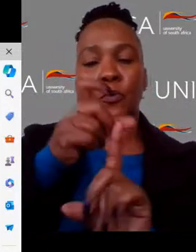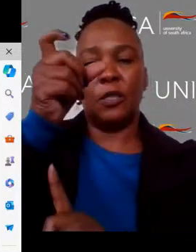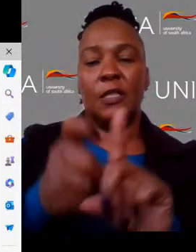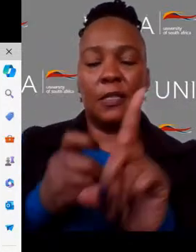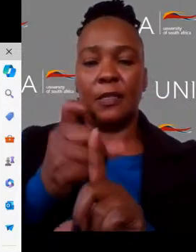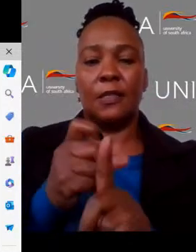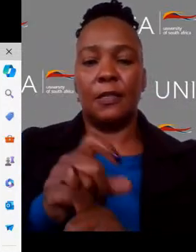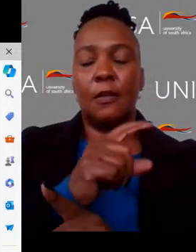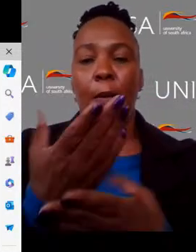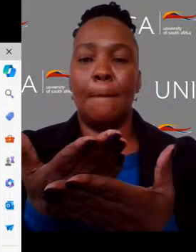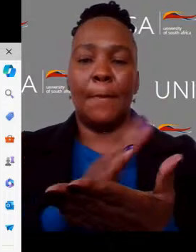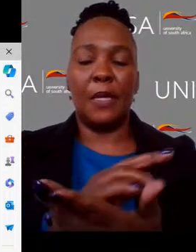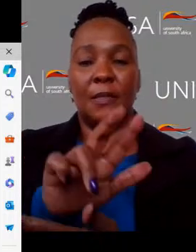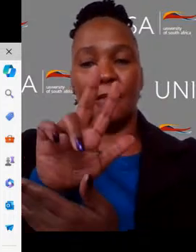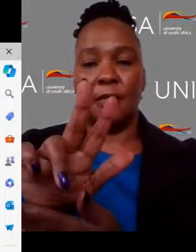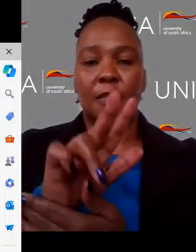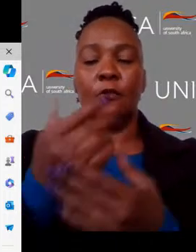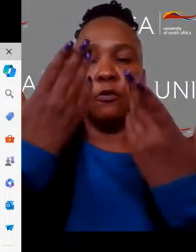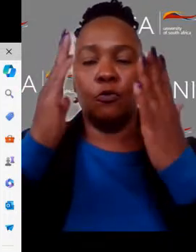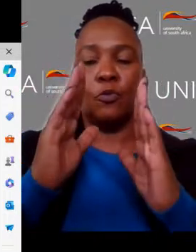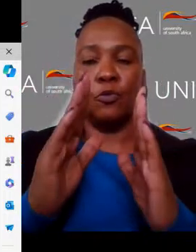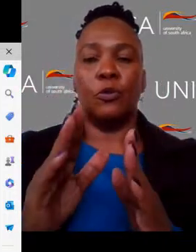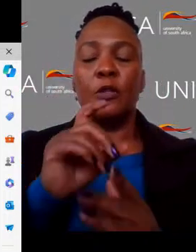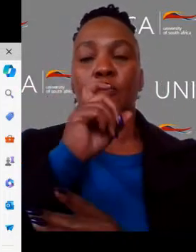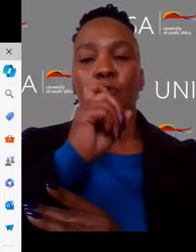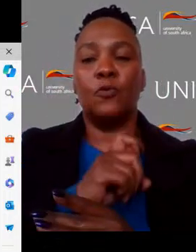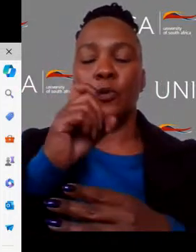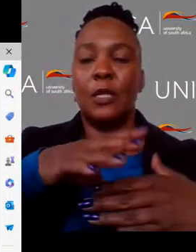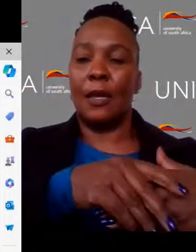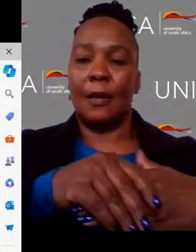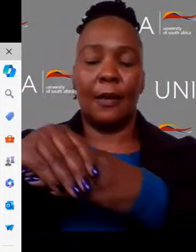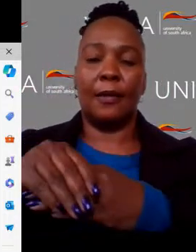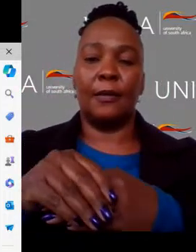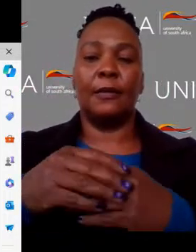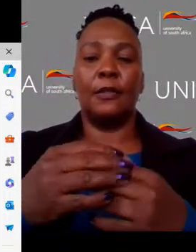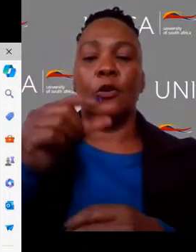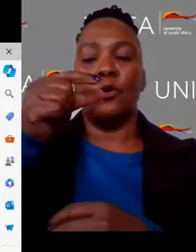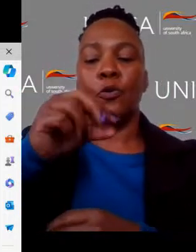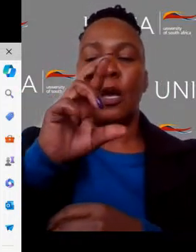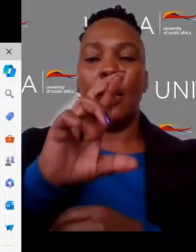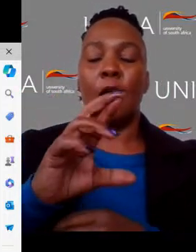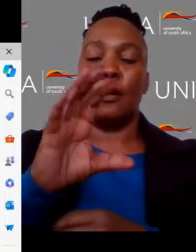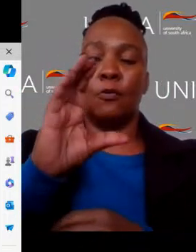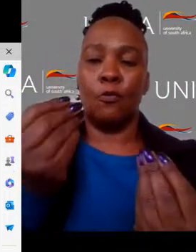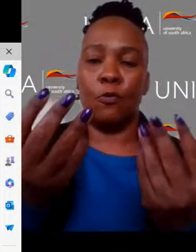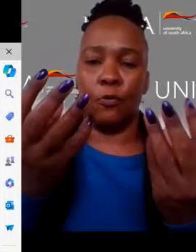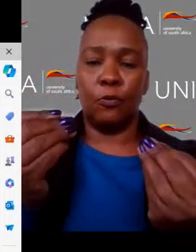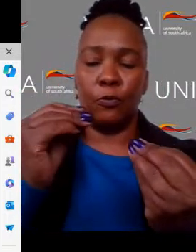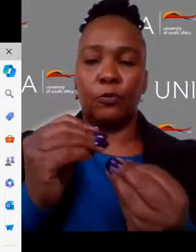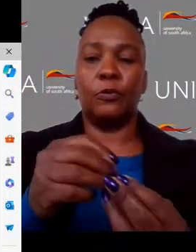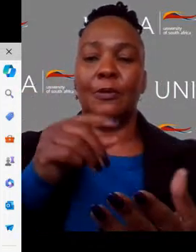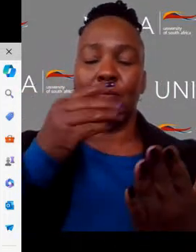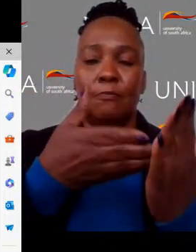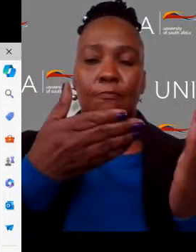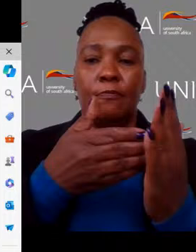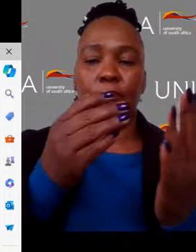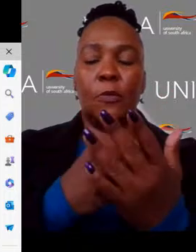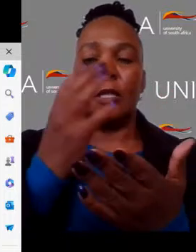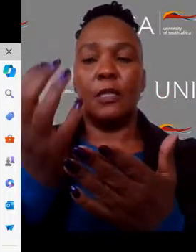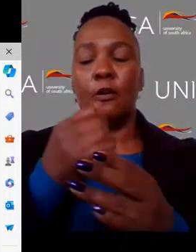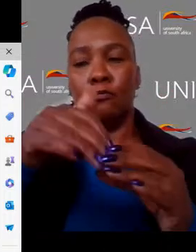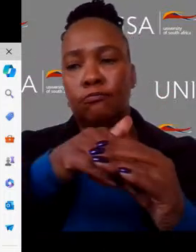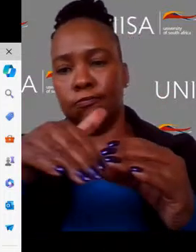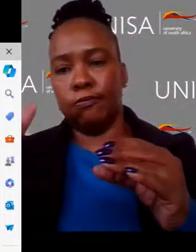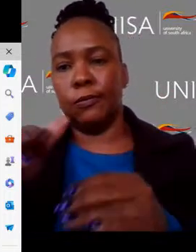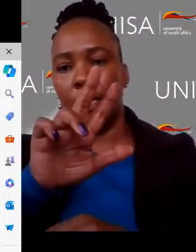on page 8 of the student user guide, there is a QR code. And if you scan that QR code, it's going to take you through an